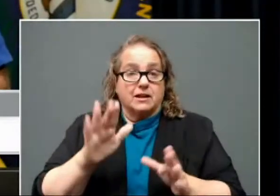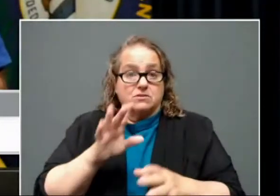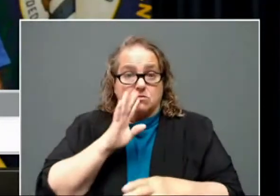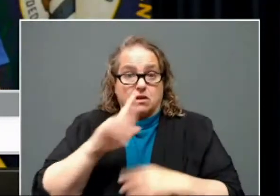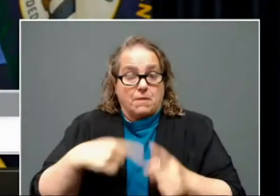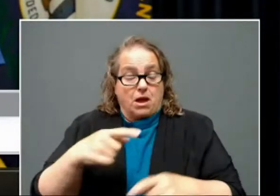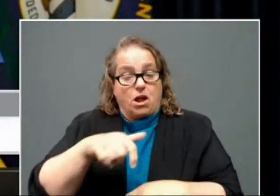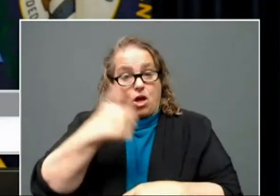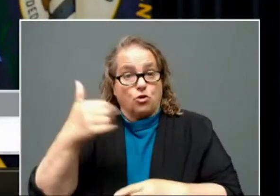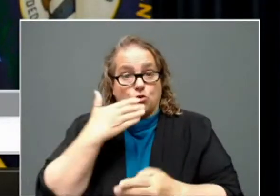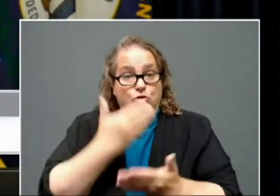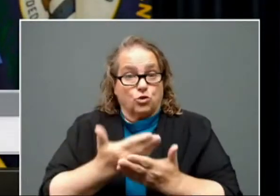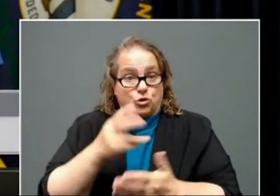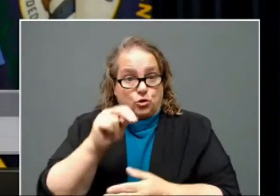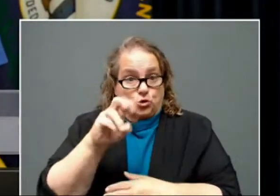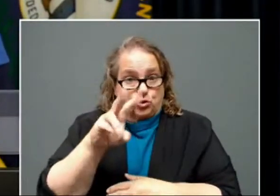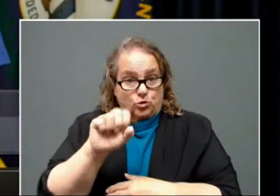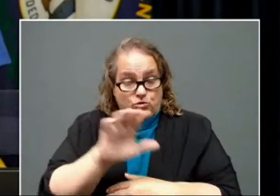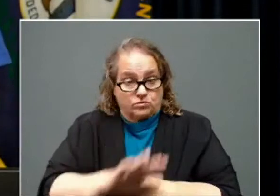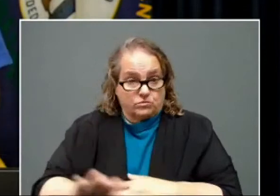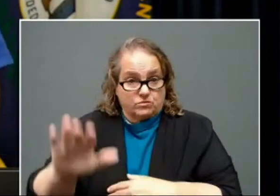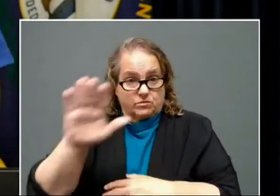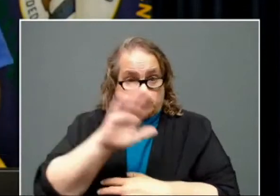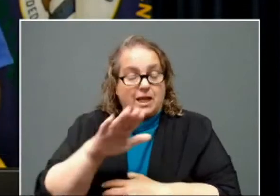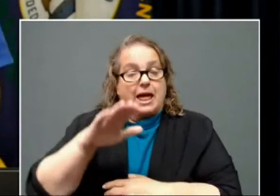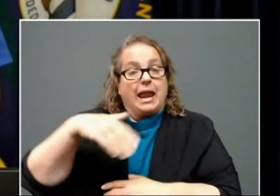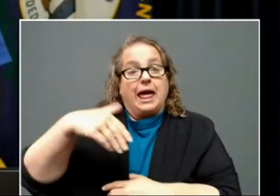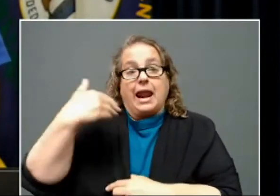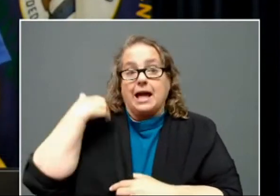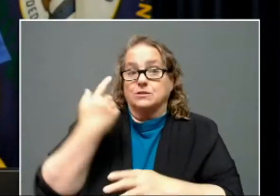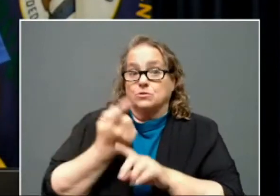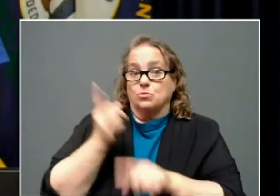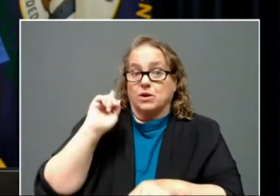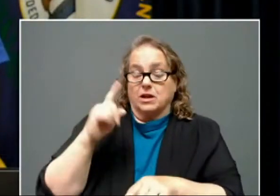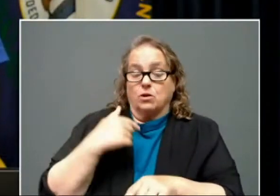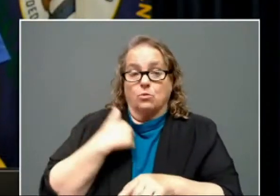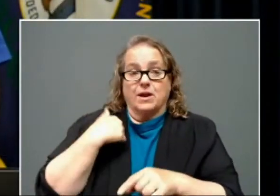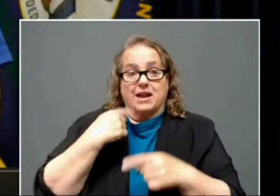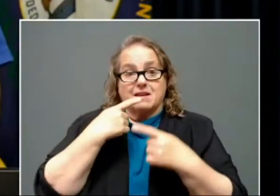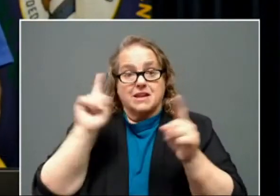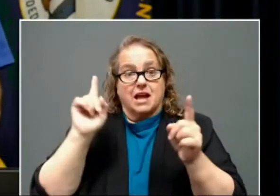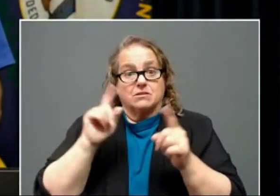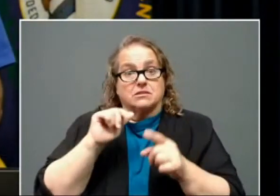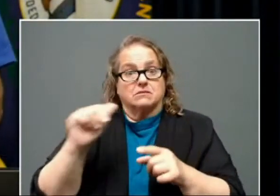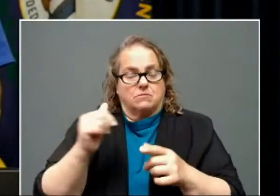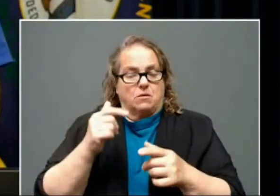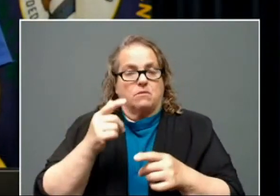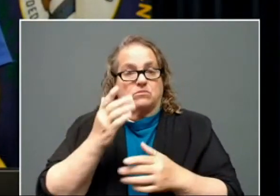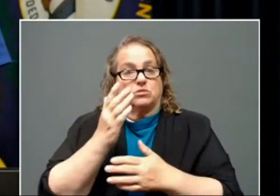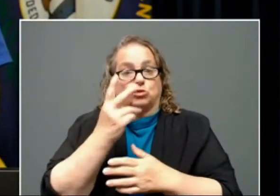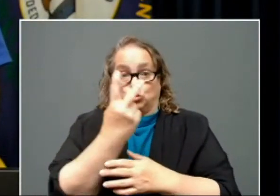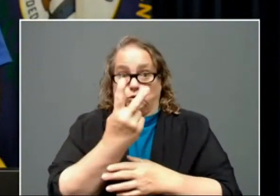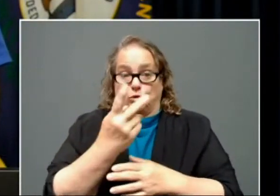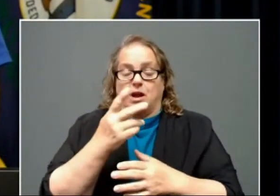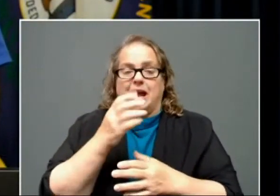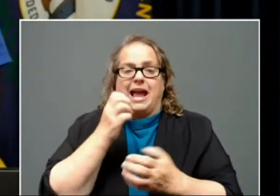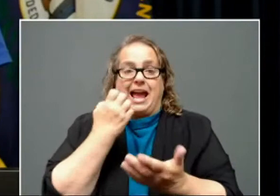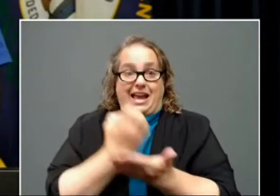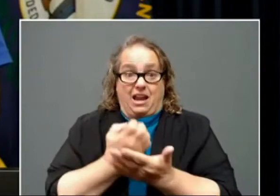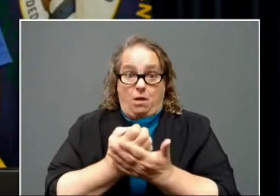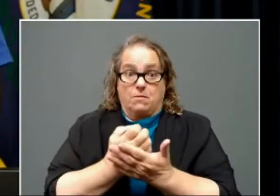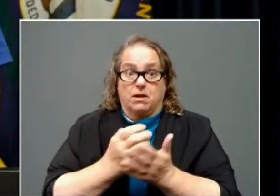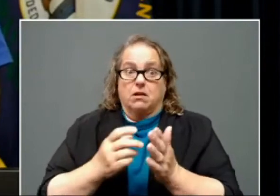from around the Commonwealth. Late last week, we announced a pair of great economic development projects that together will bring